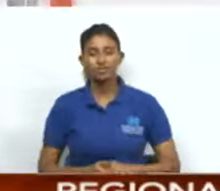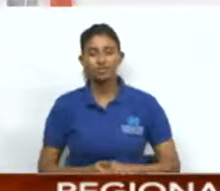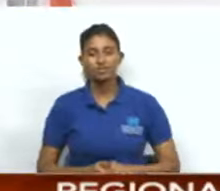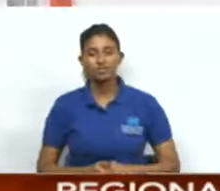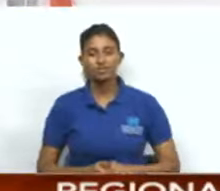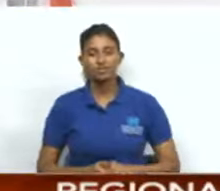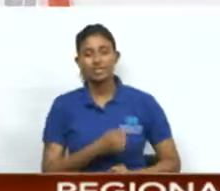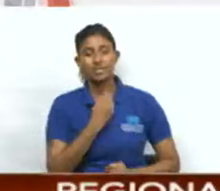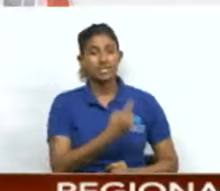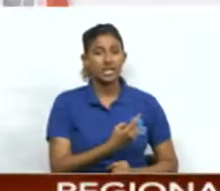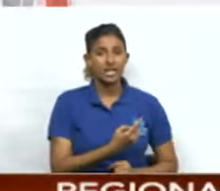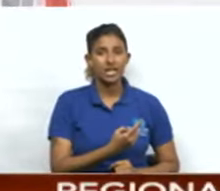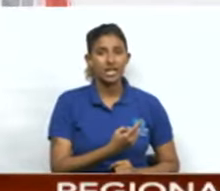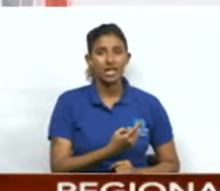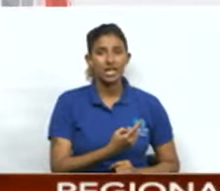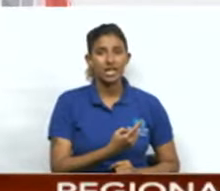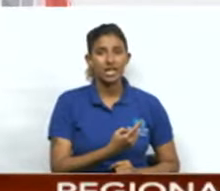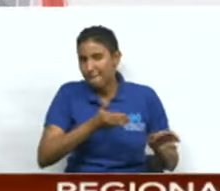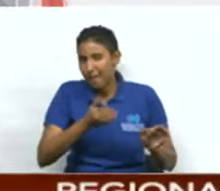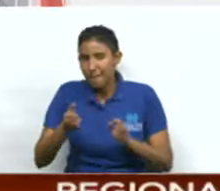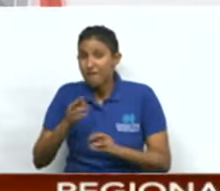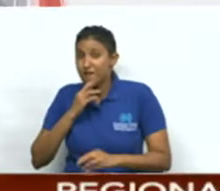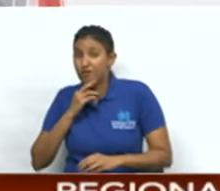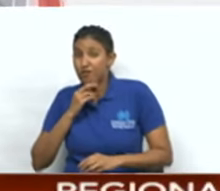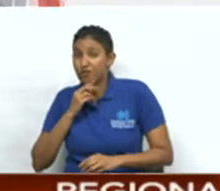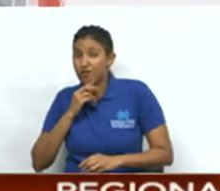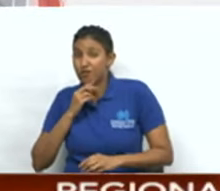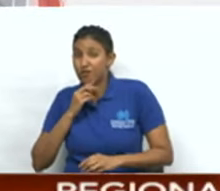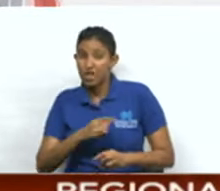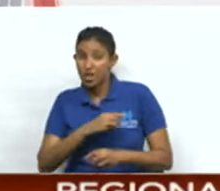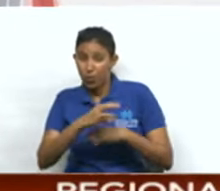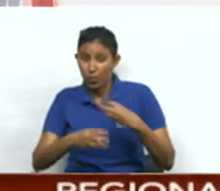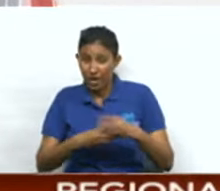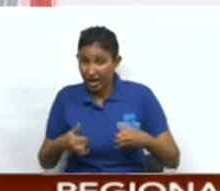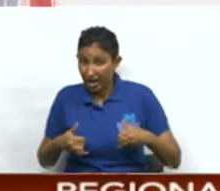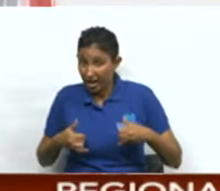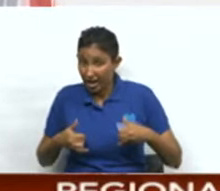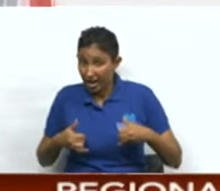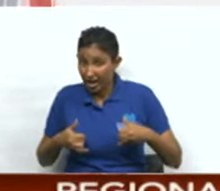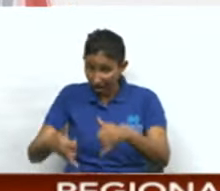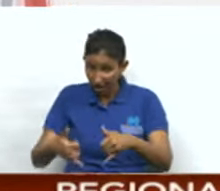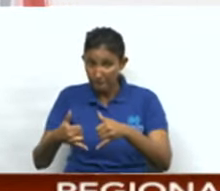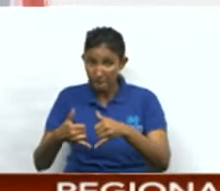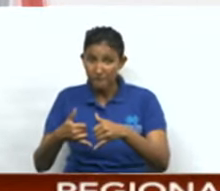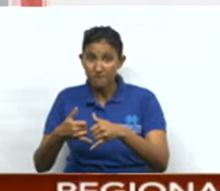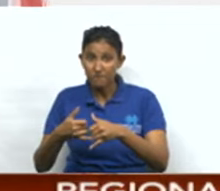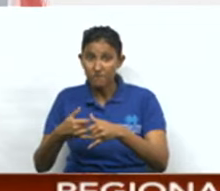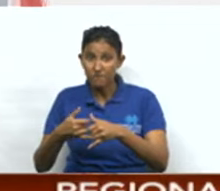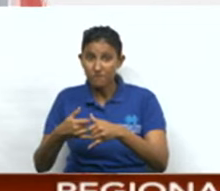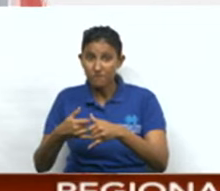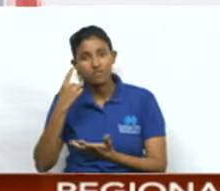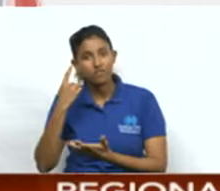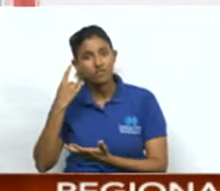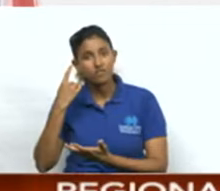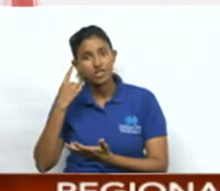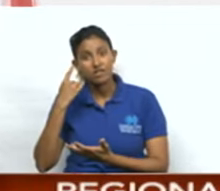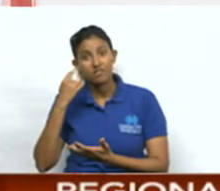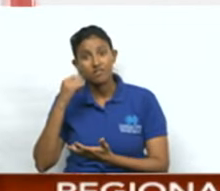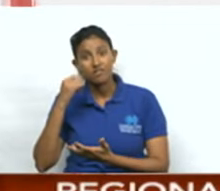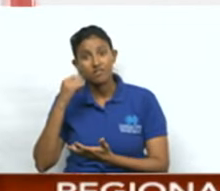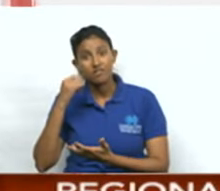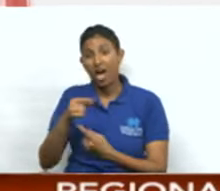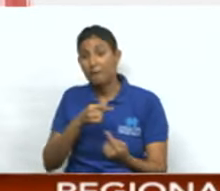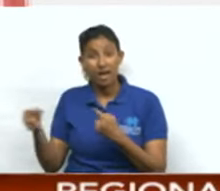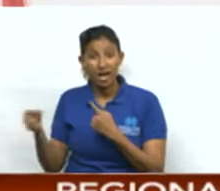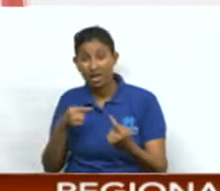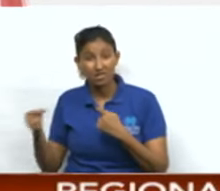you know, the actual game in terms of, you know, the intensity and the moment, you know, playing